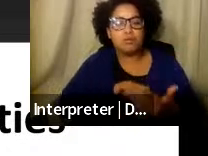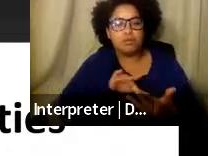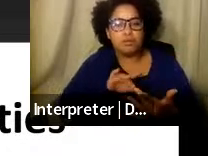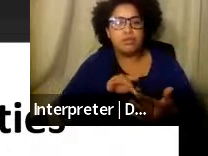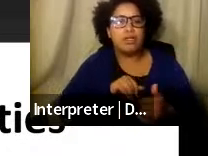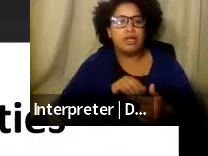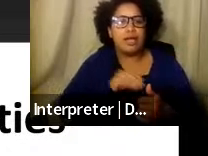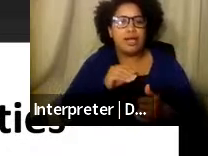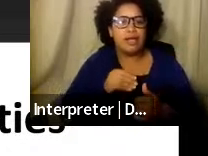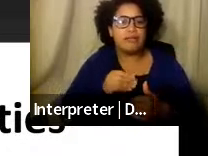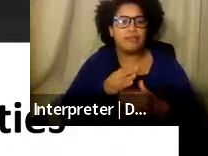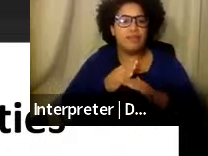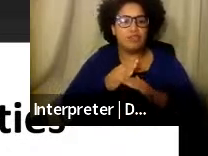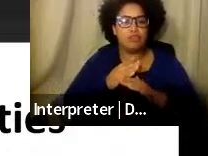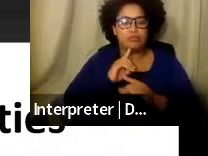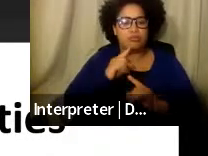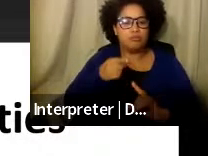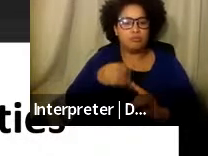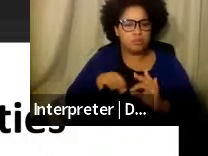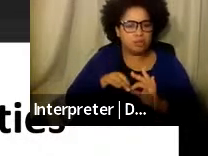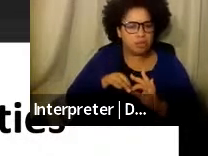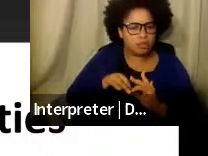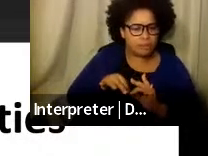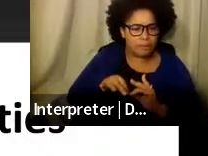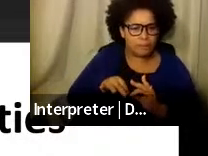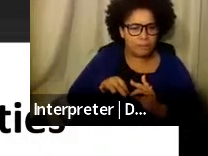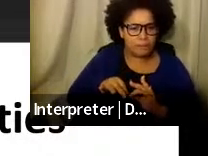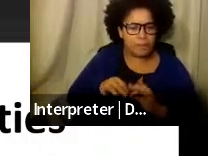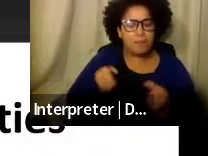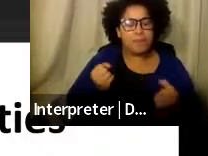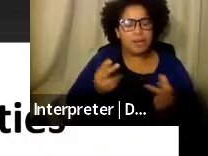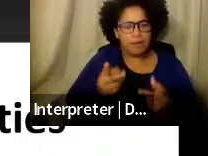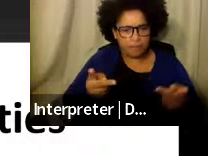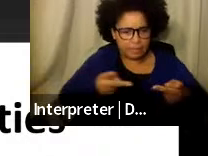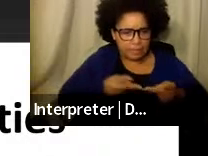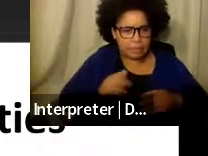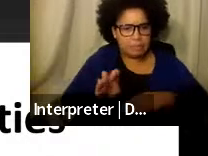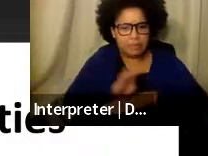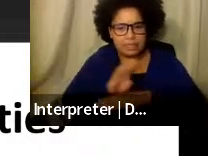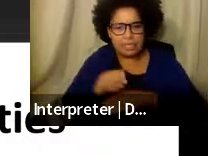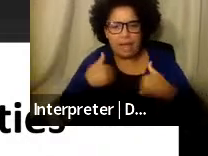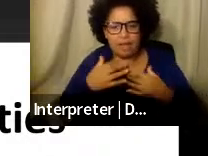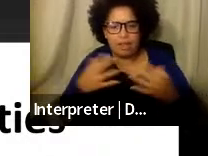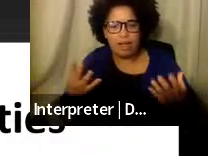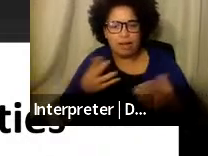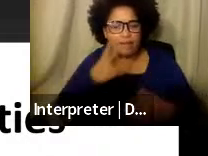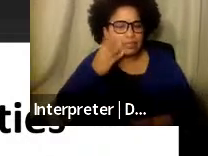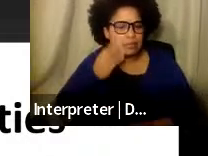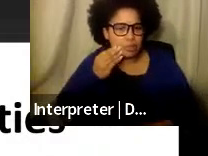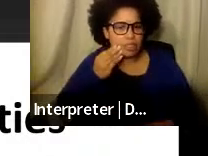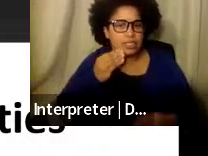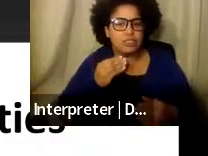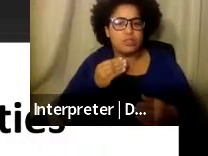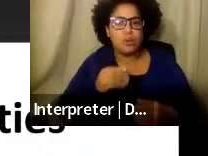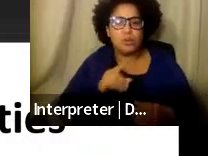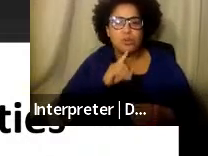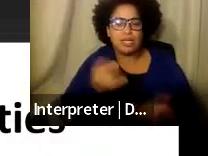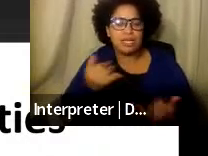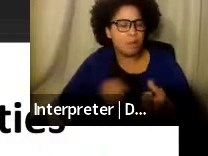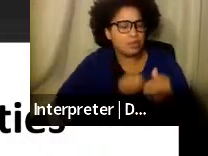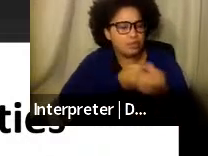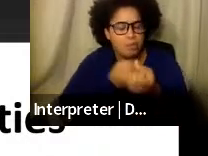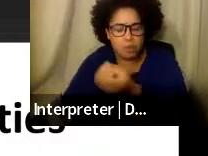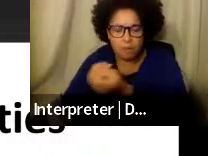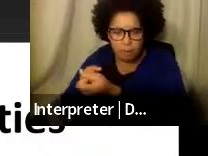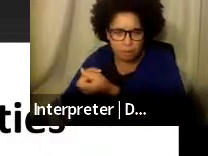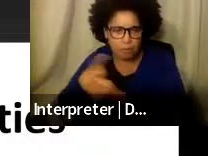holding, the outbreaks. A lot of our facilities and businesses have a lot of experience now, so we really just support them